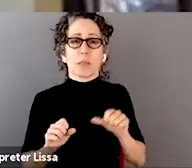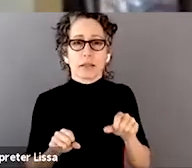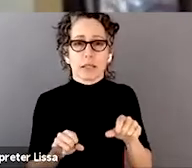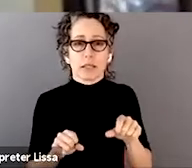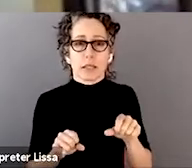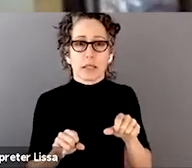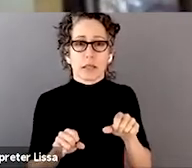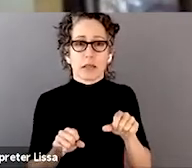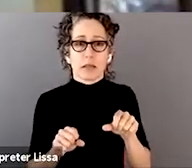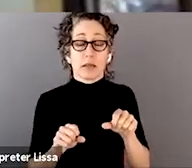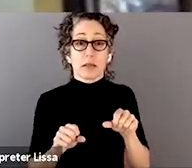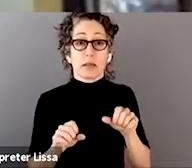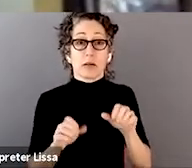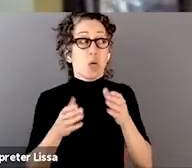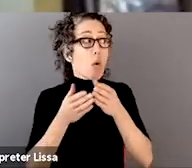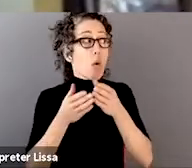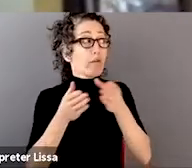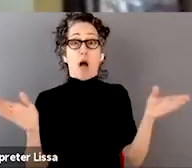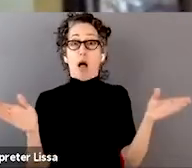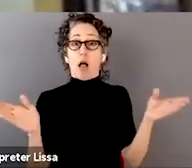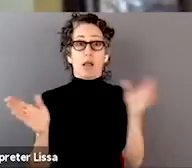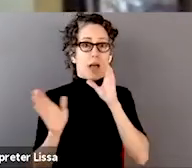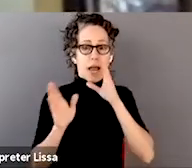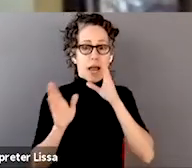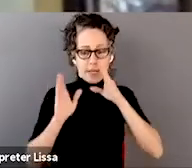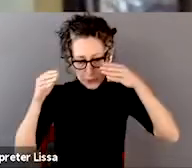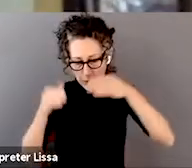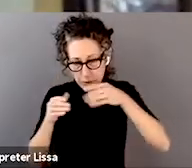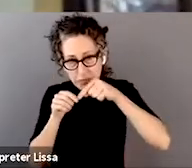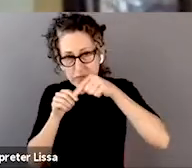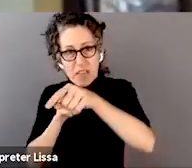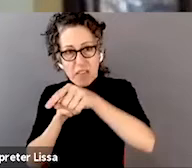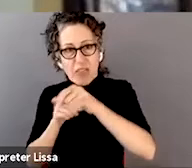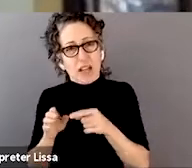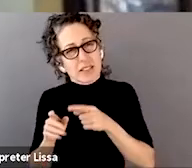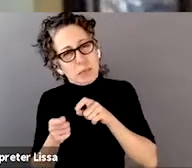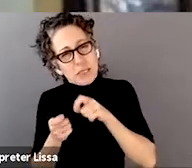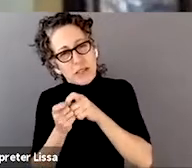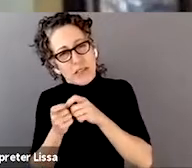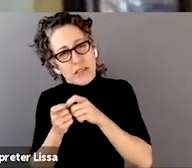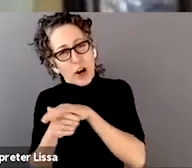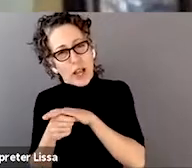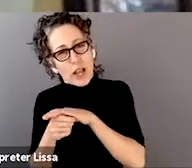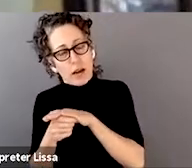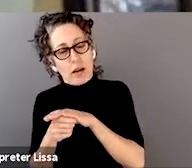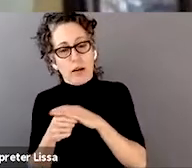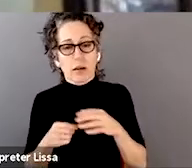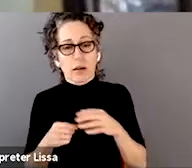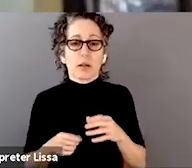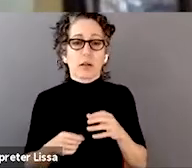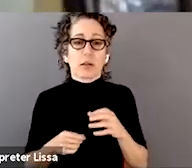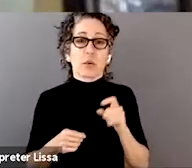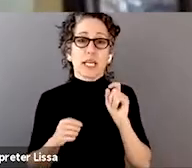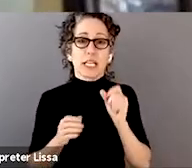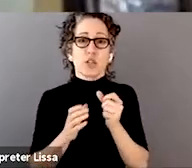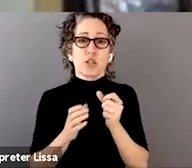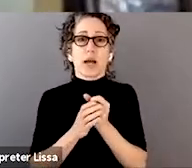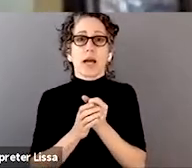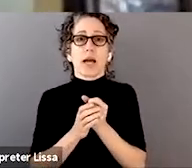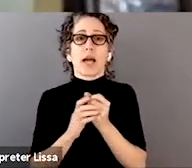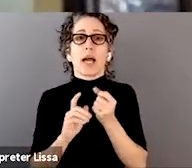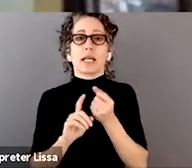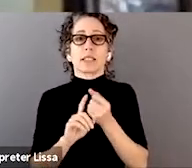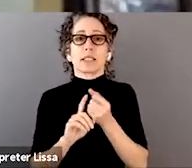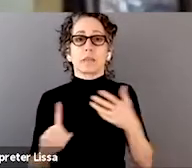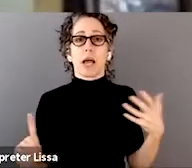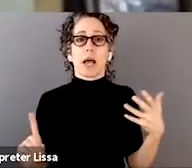field. And, the other thing that I'll say, and it's related to that, is that I really think that we need to expand our definition of what counts as